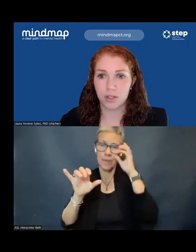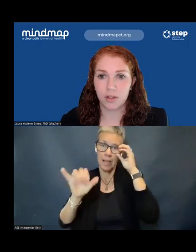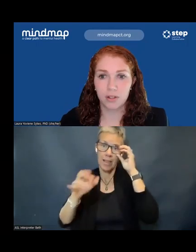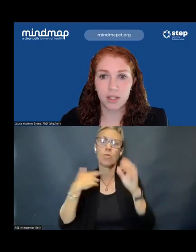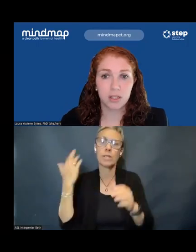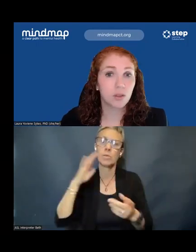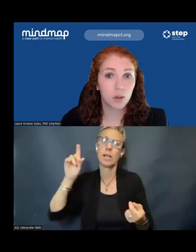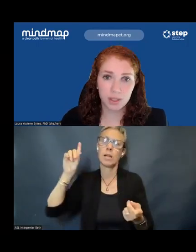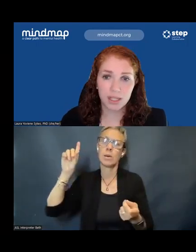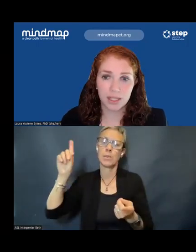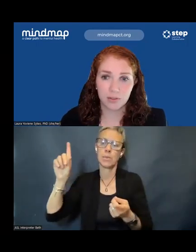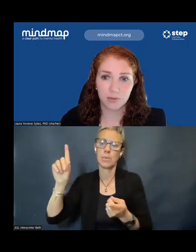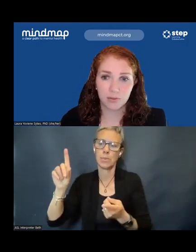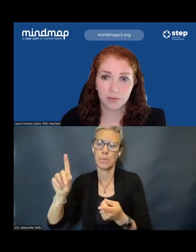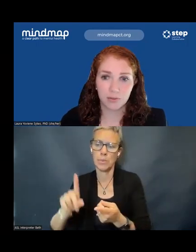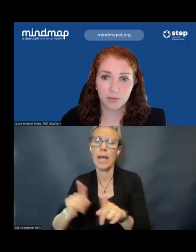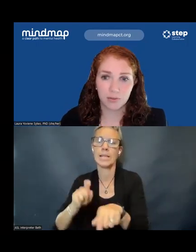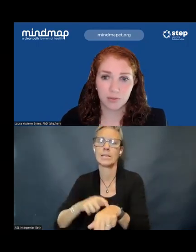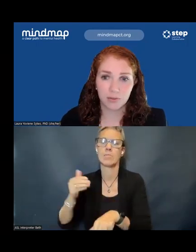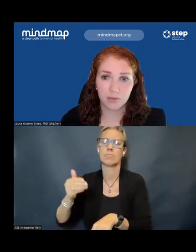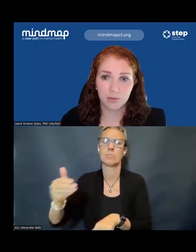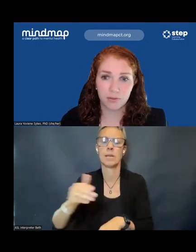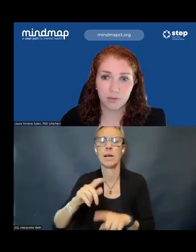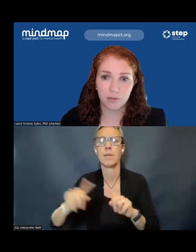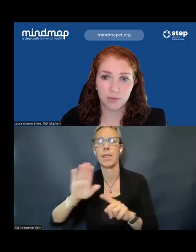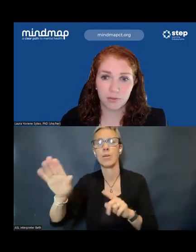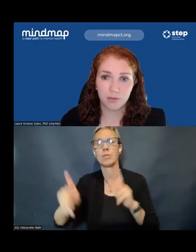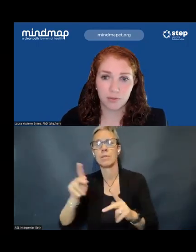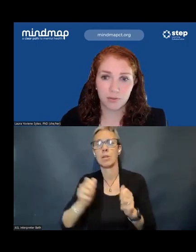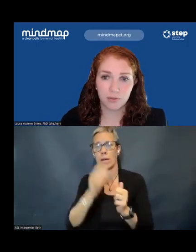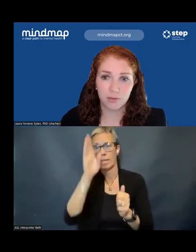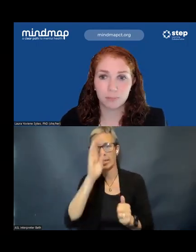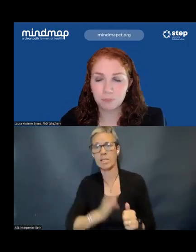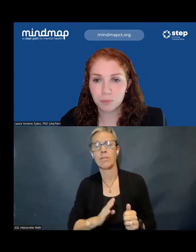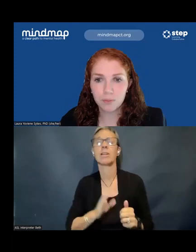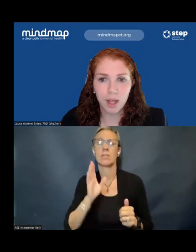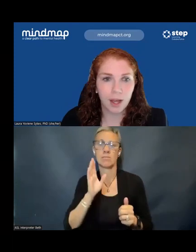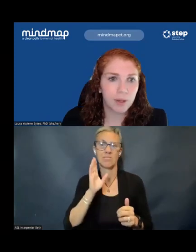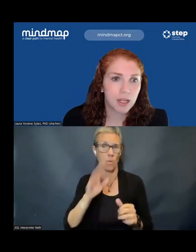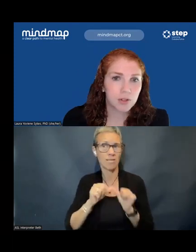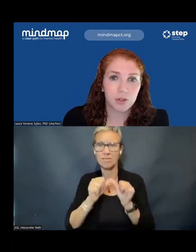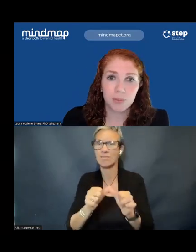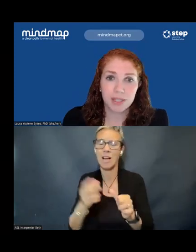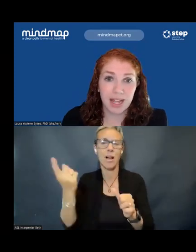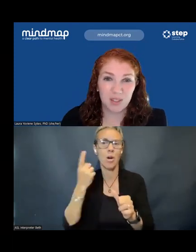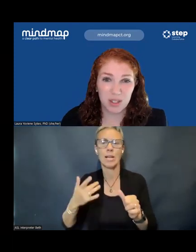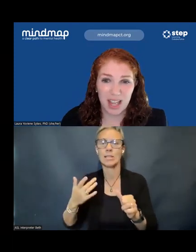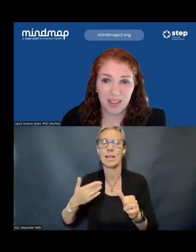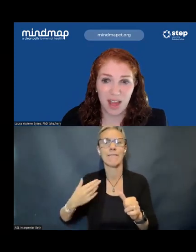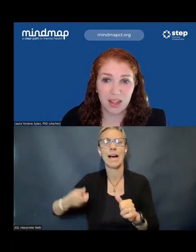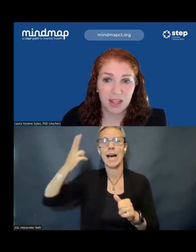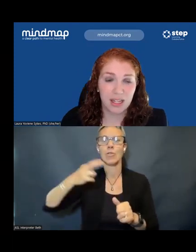across the course of illness, those with schizophrenia remain at elevated risk for suicide throughout their lives. So some stats